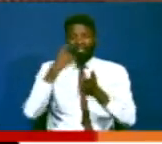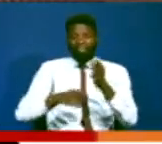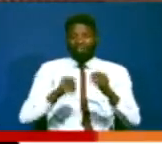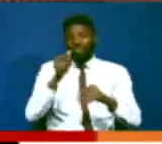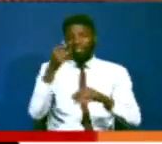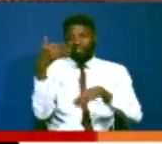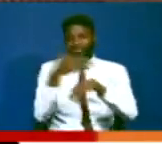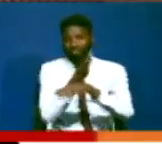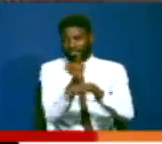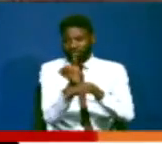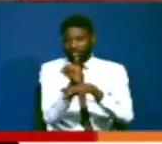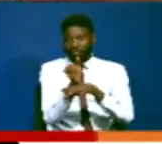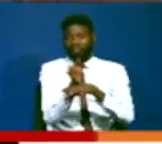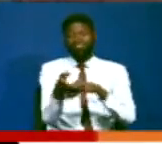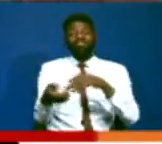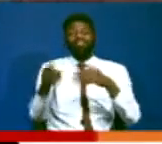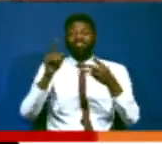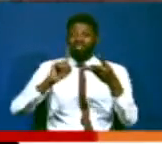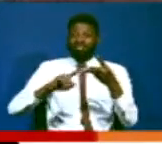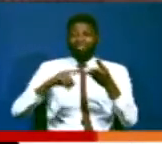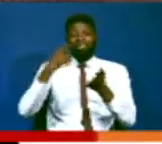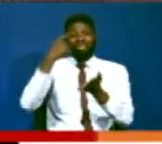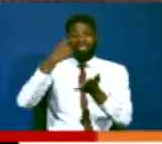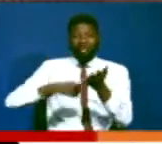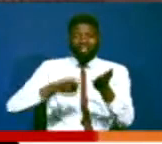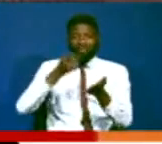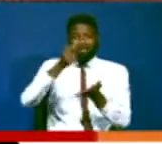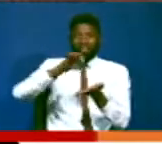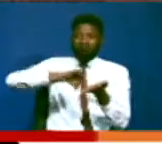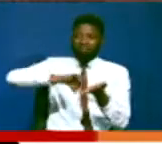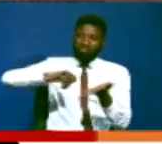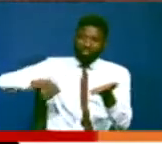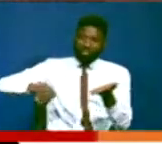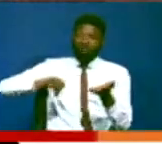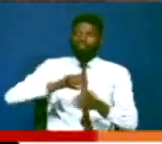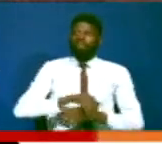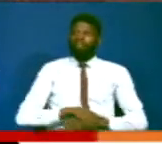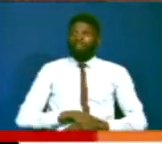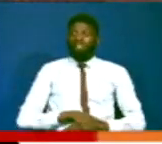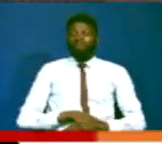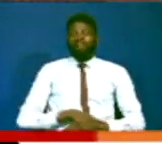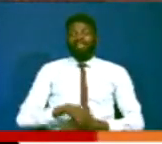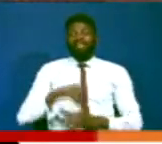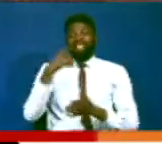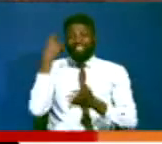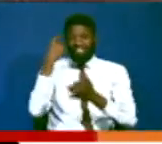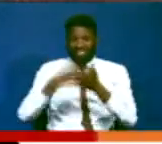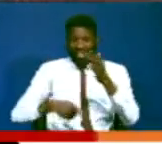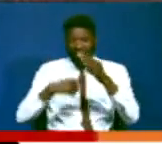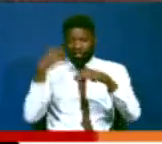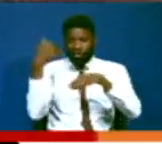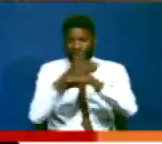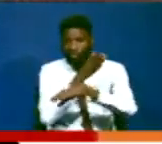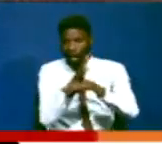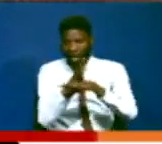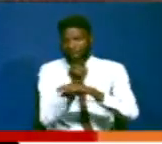when you are given the exemption in paying taxes. Now, evasion of tax is in itself a criminal offense. It's wrong.